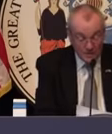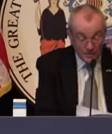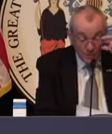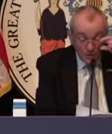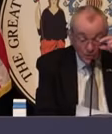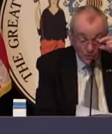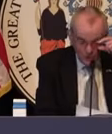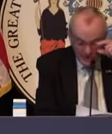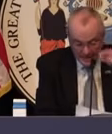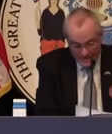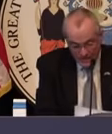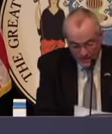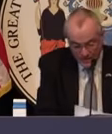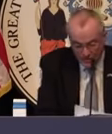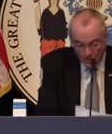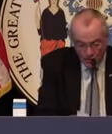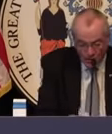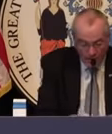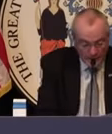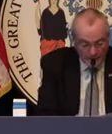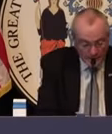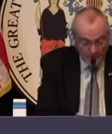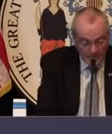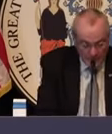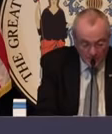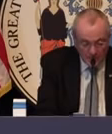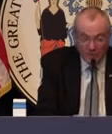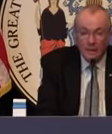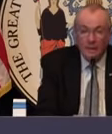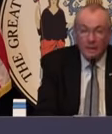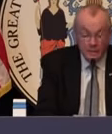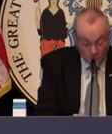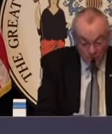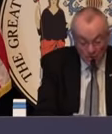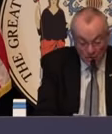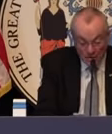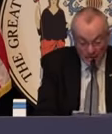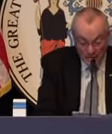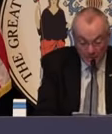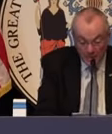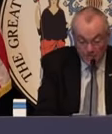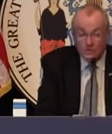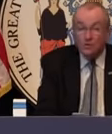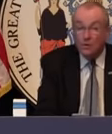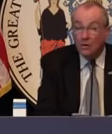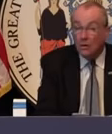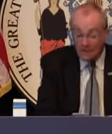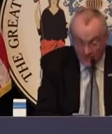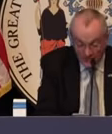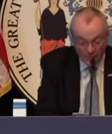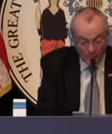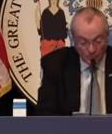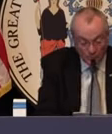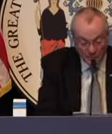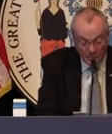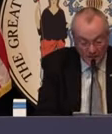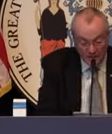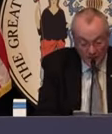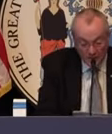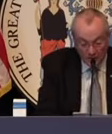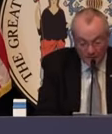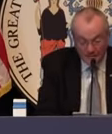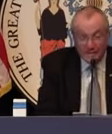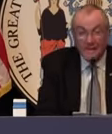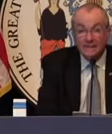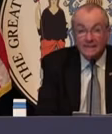more people who do get tested, the stronger our data becomes. And the stronger our data becomes, the stronger our confidence will